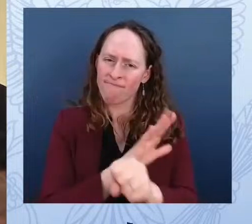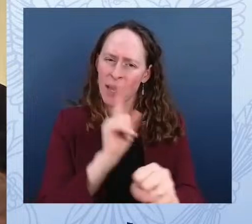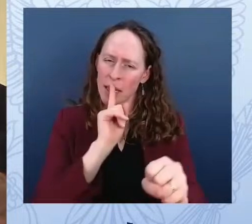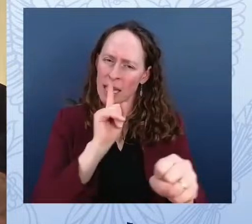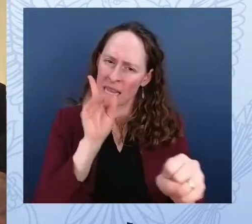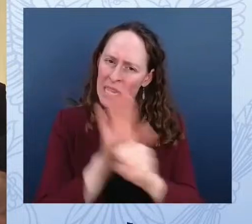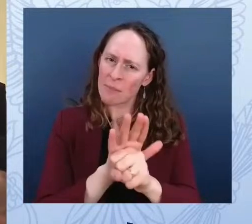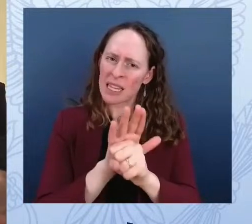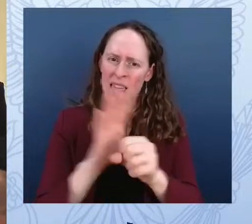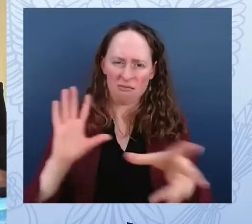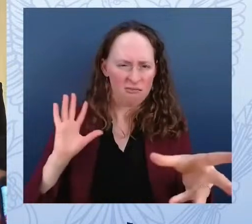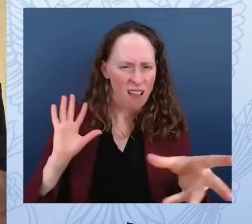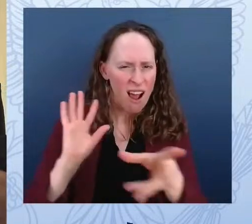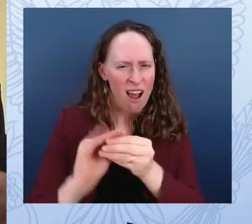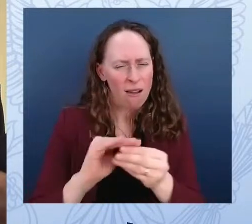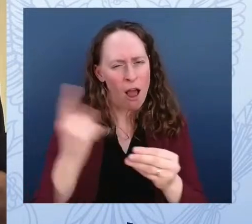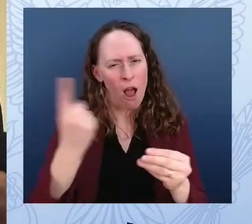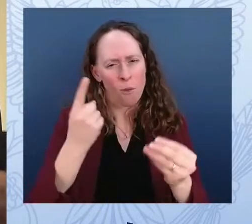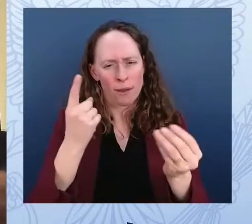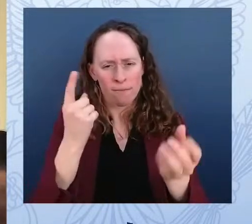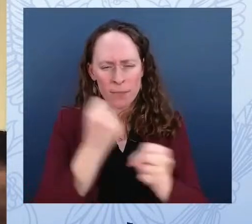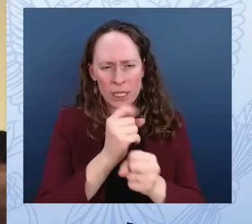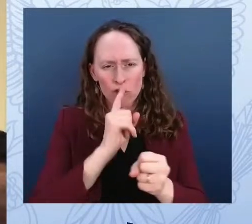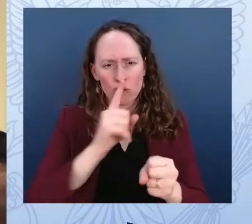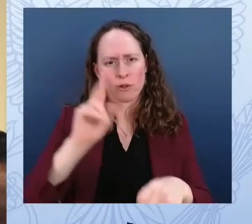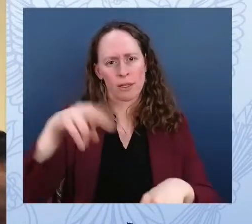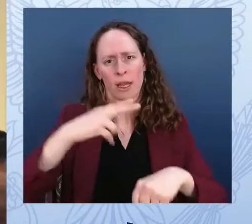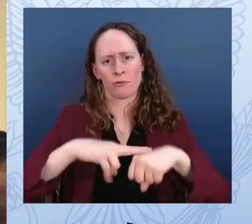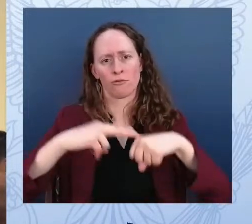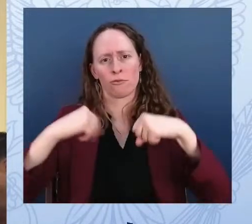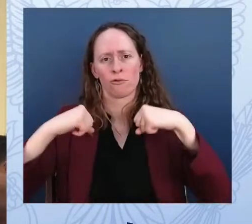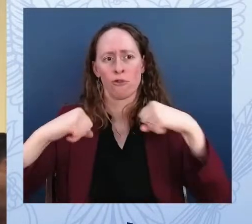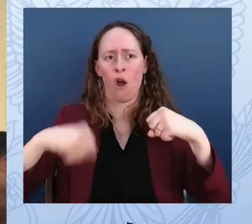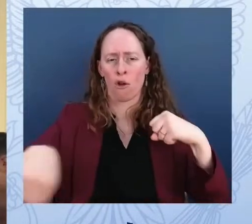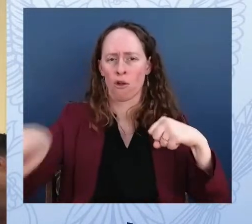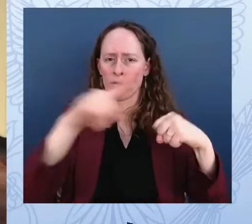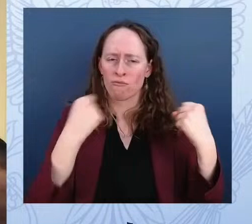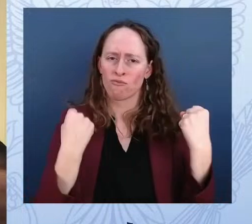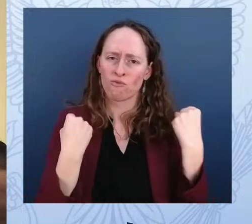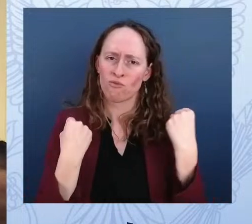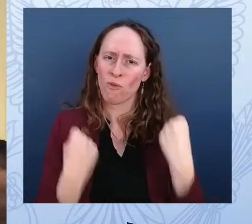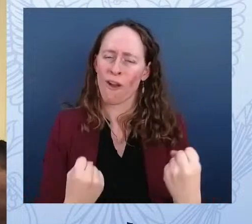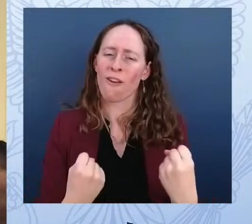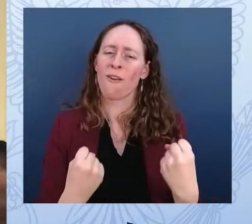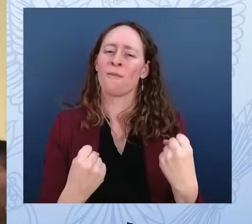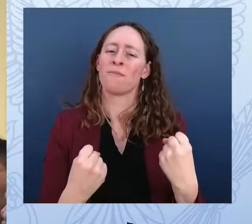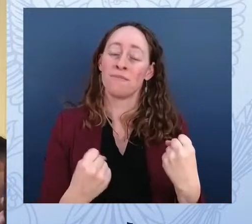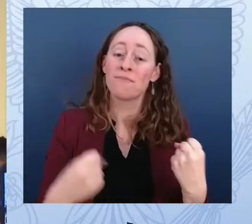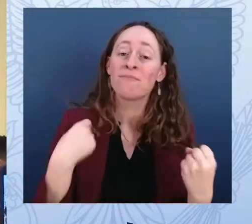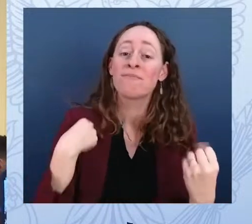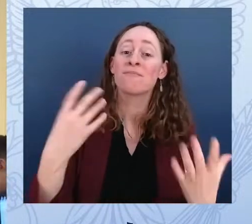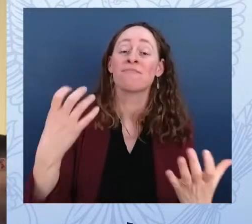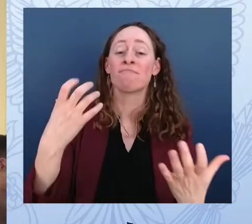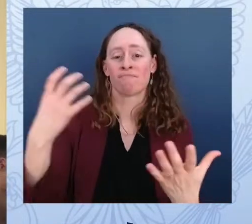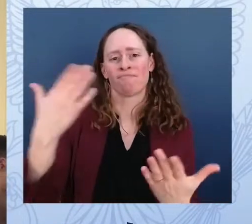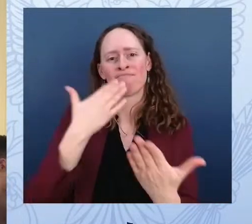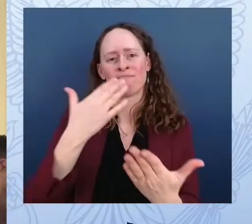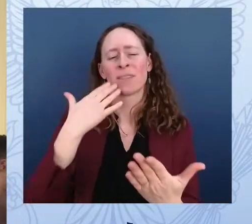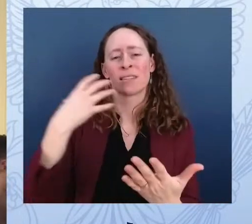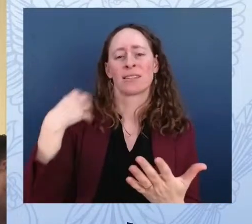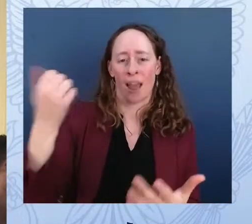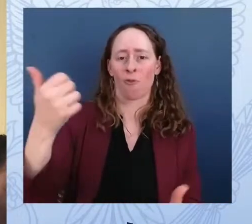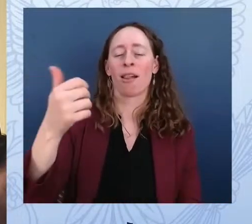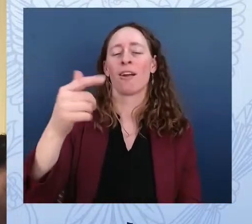resilient. And I'm also grateful to Major General Wendy Wenke, SEA John Raines, and